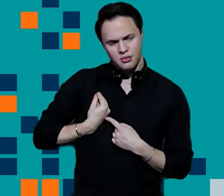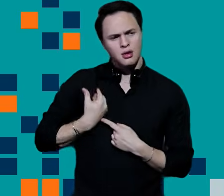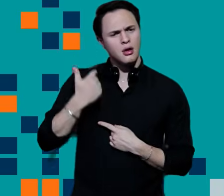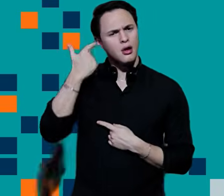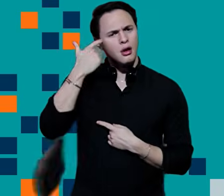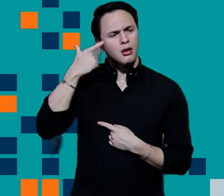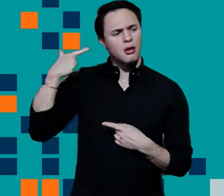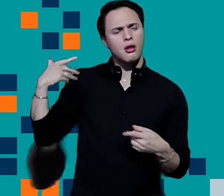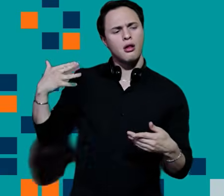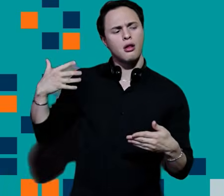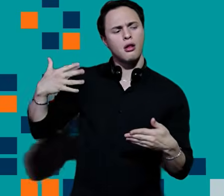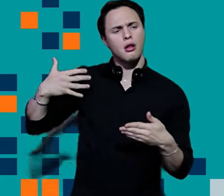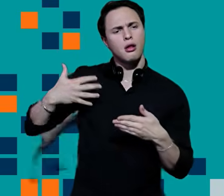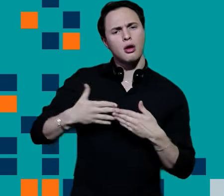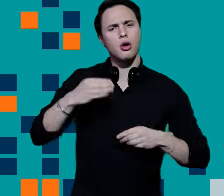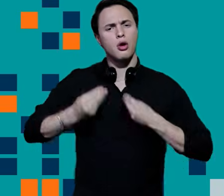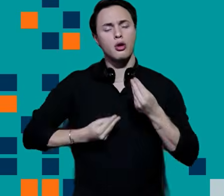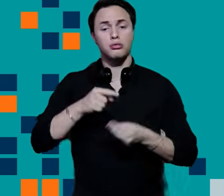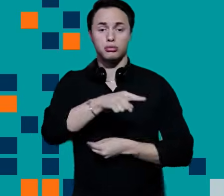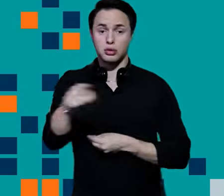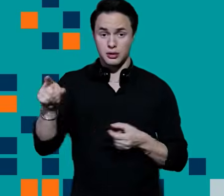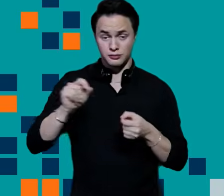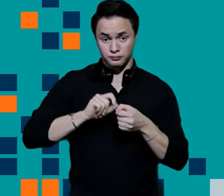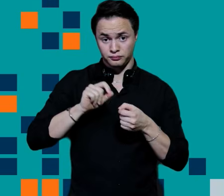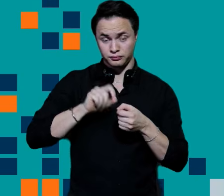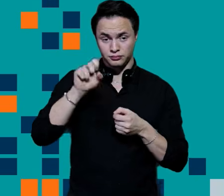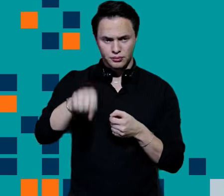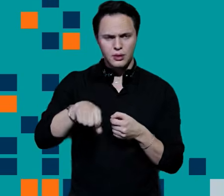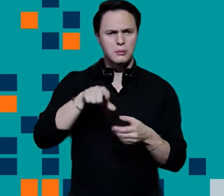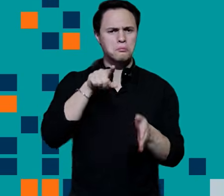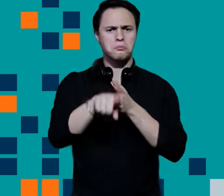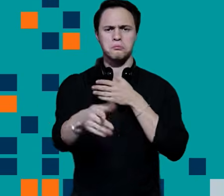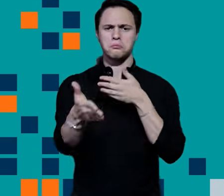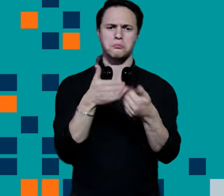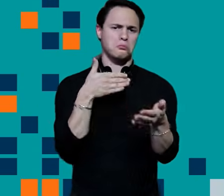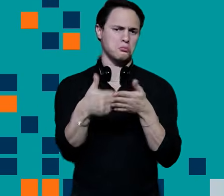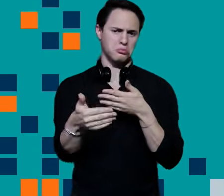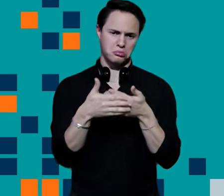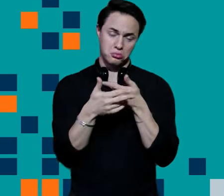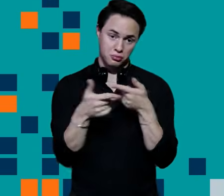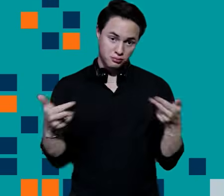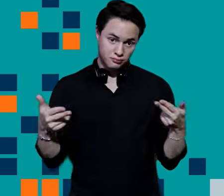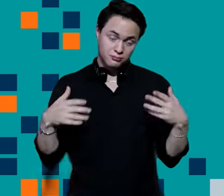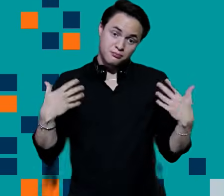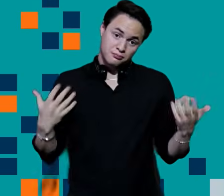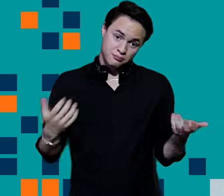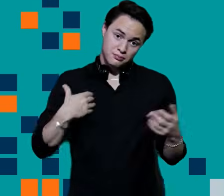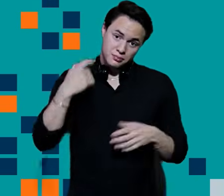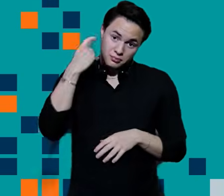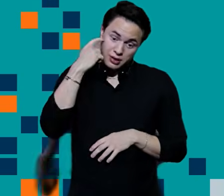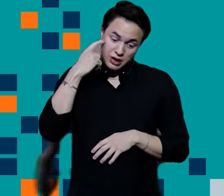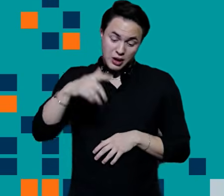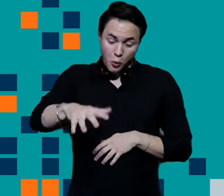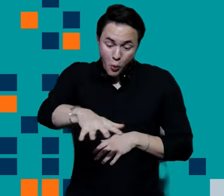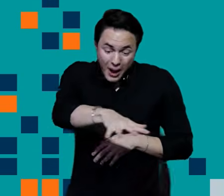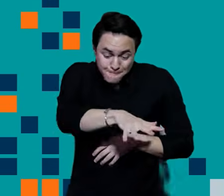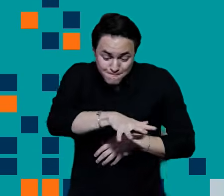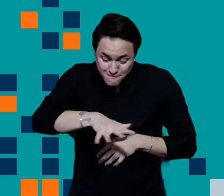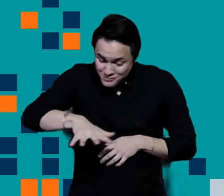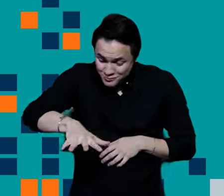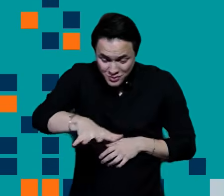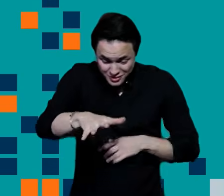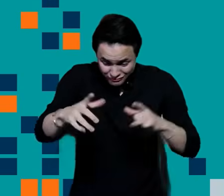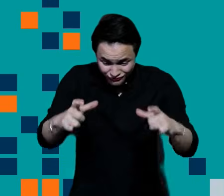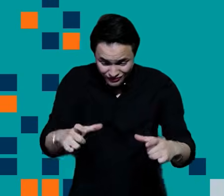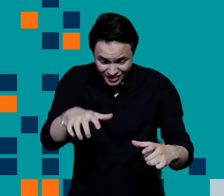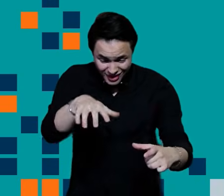you along in what you were doing without asking anything. And how does that relate to an environment? Think of an environment that